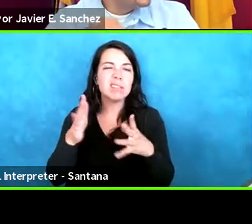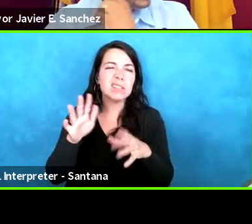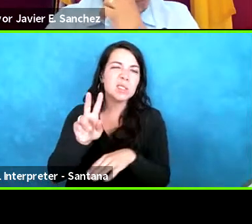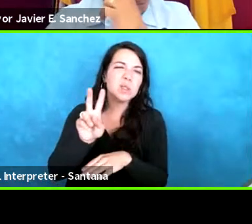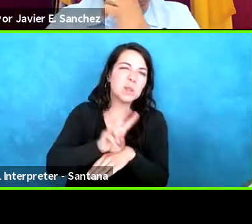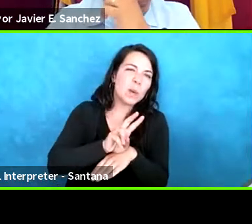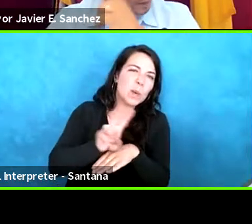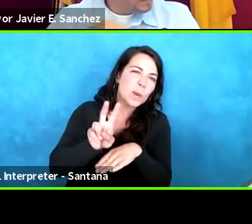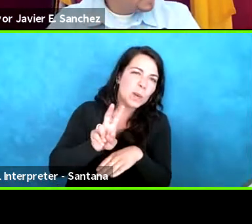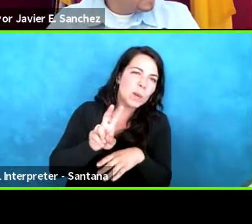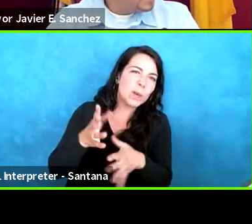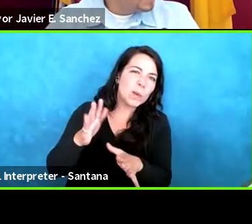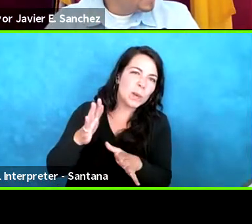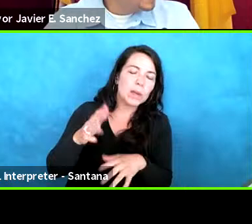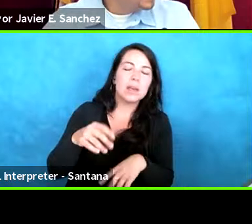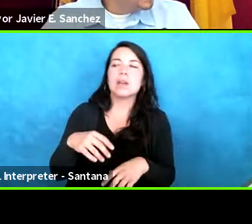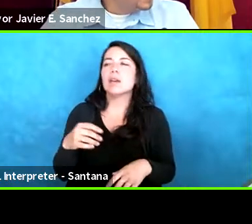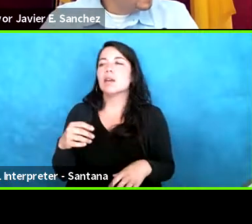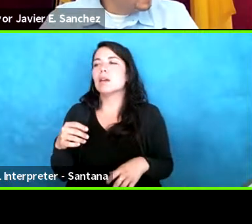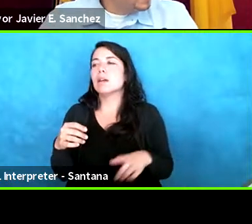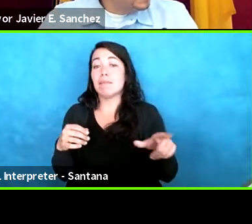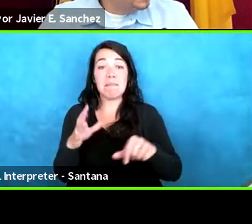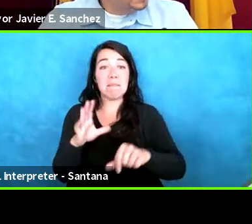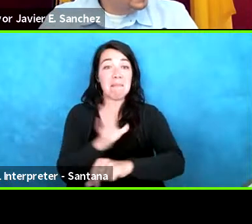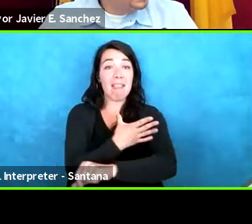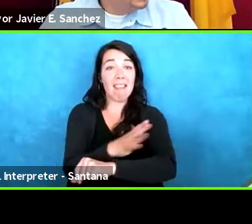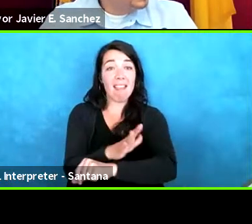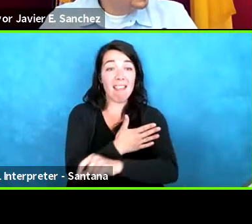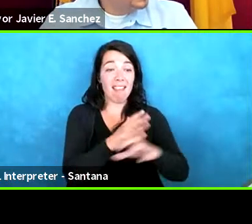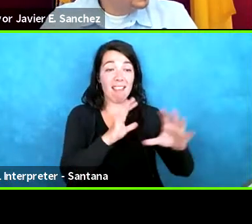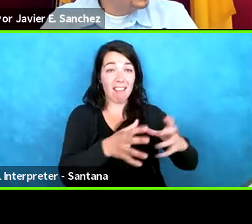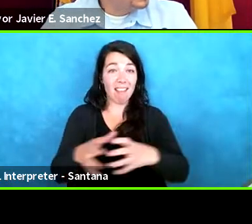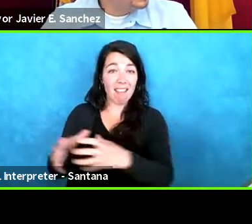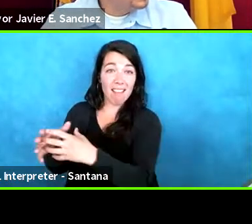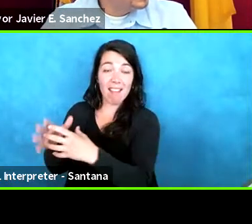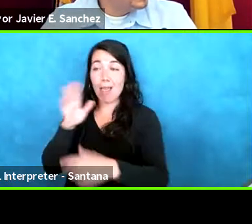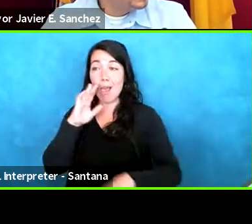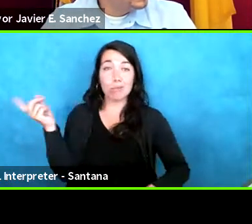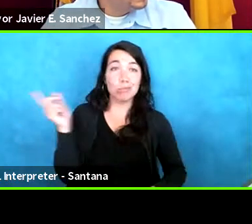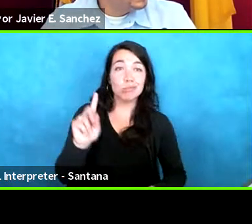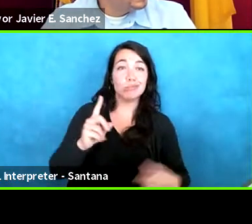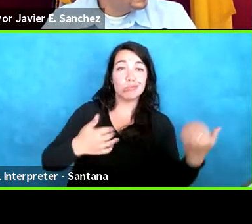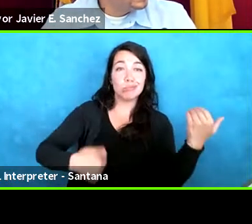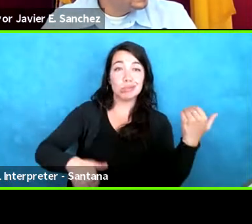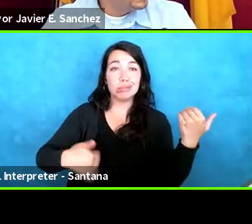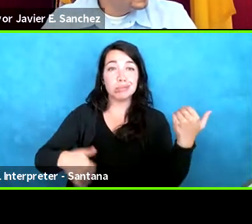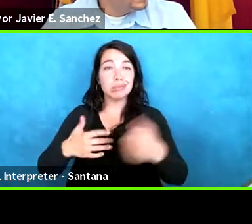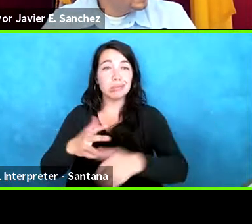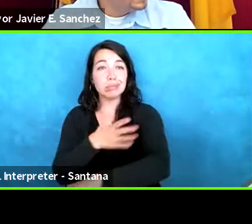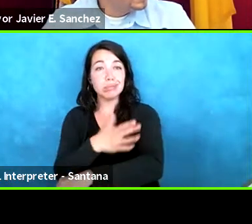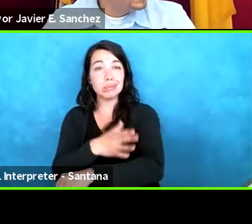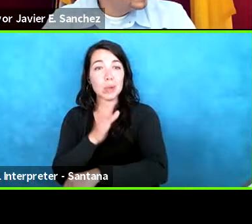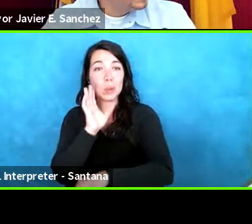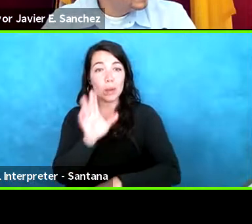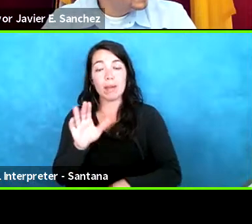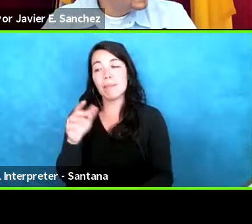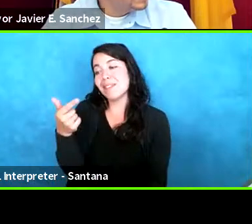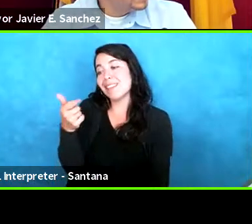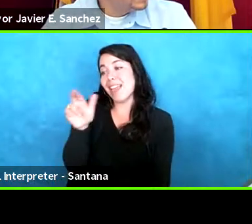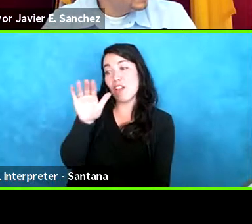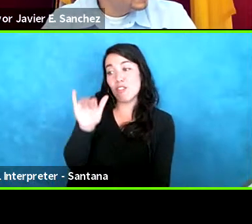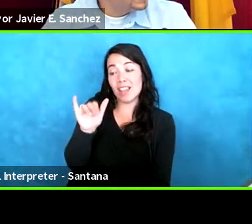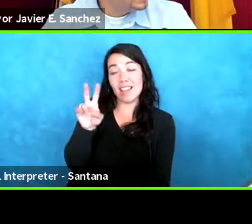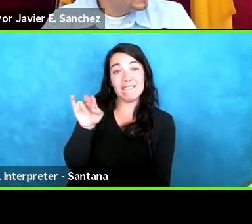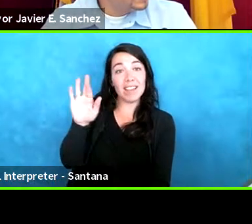bands performing there. I want to give a great shout out to Gary Vigil. They'll be performing there starting at 1:00,